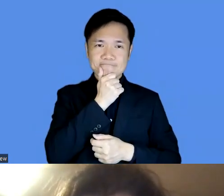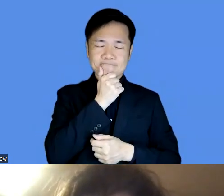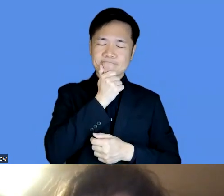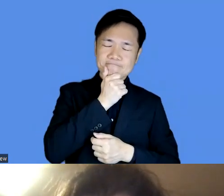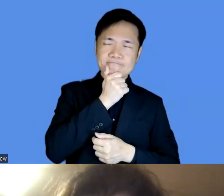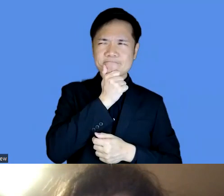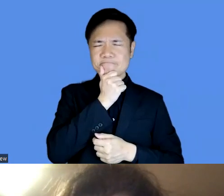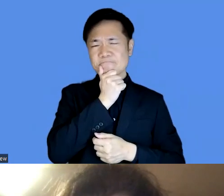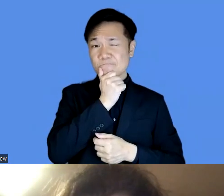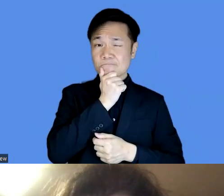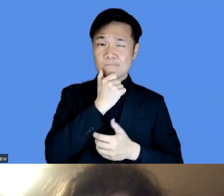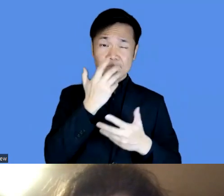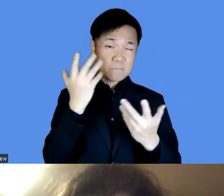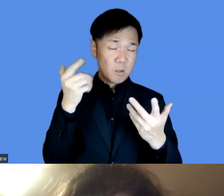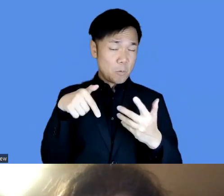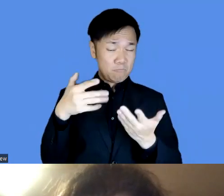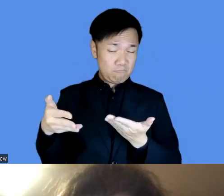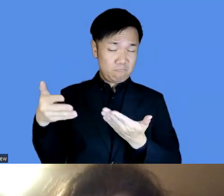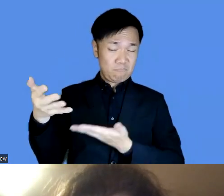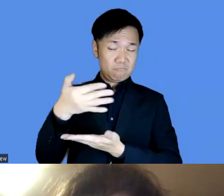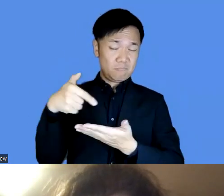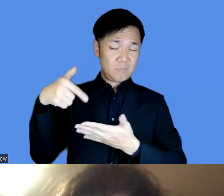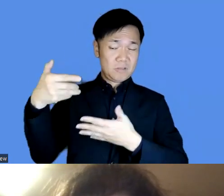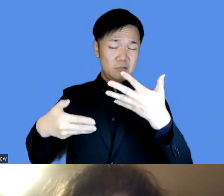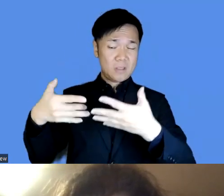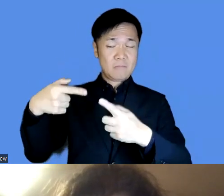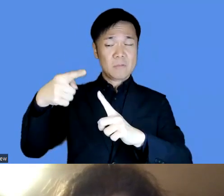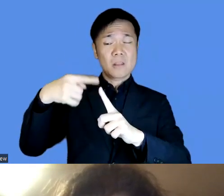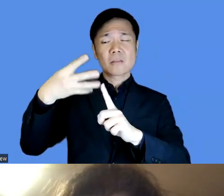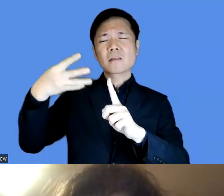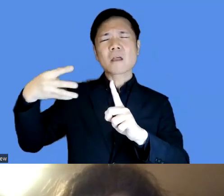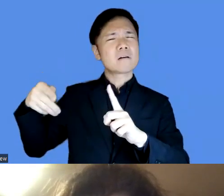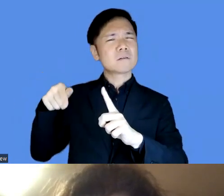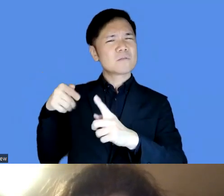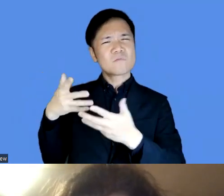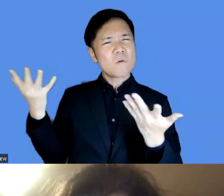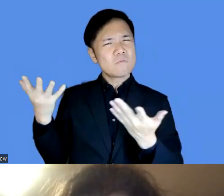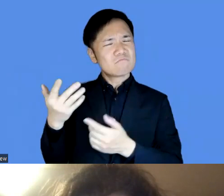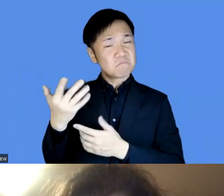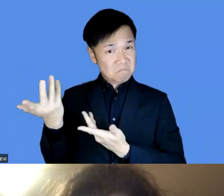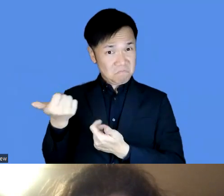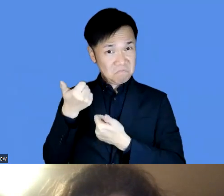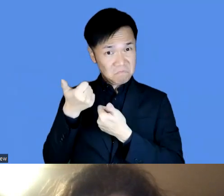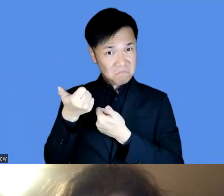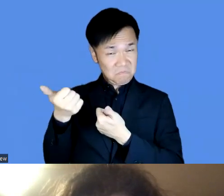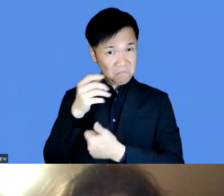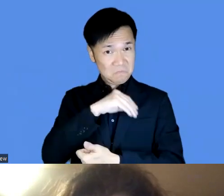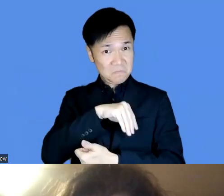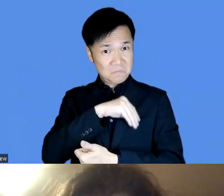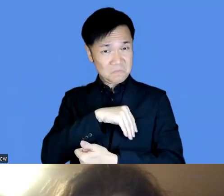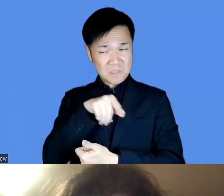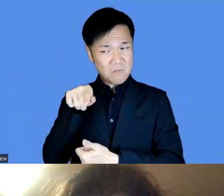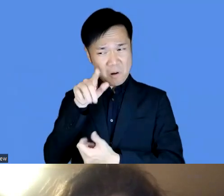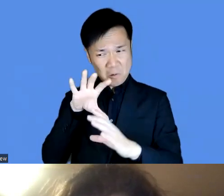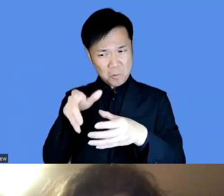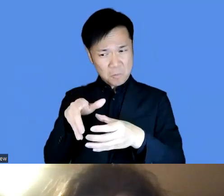benefit? Why do we have to collect data? Why is always better to collect data for persons with disabilities? And I think what we